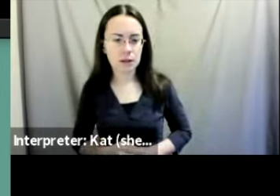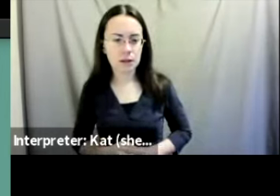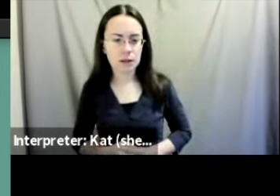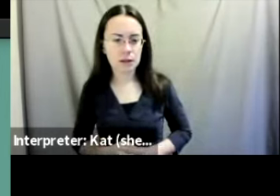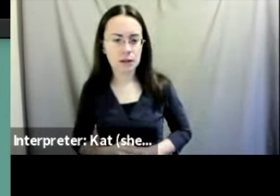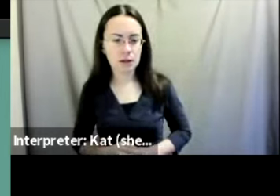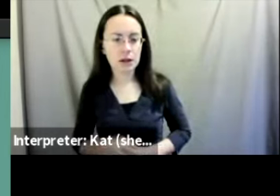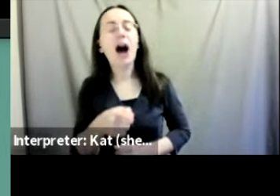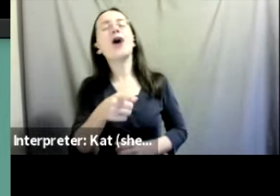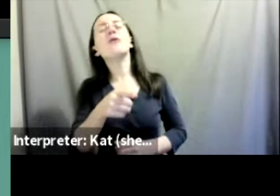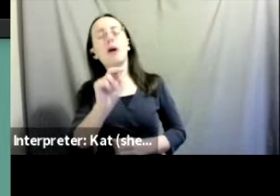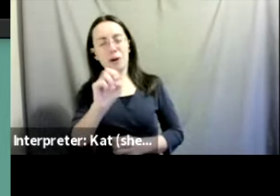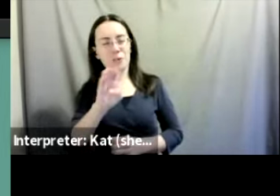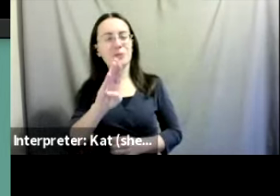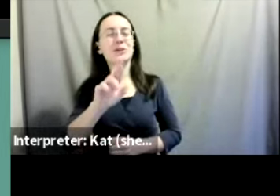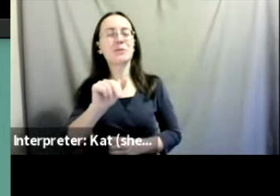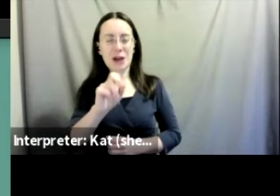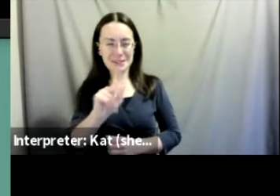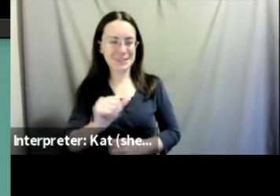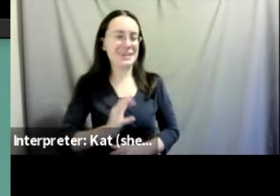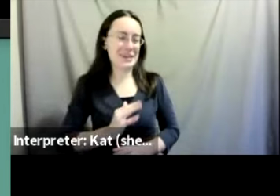okay, Nebraska.